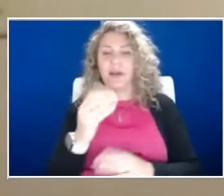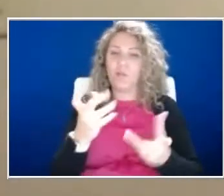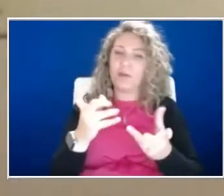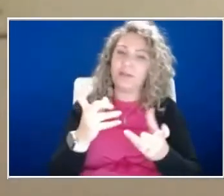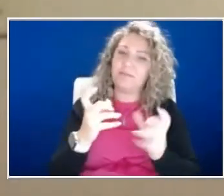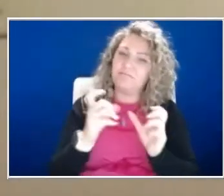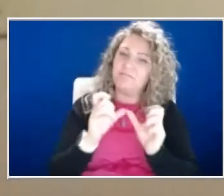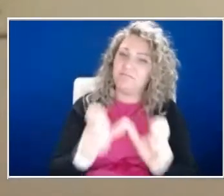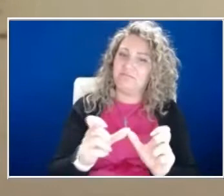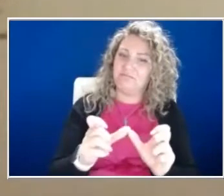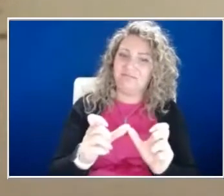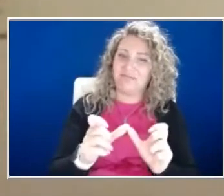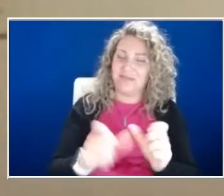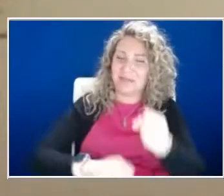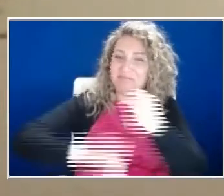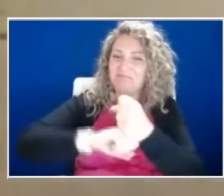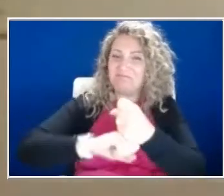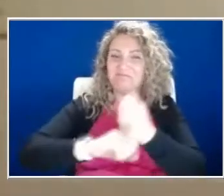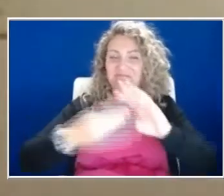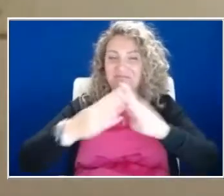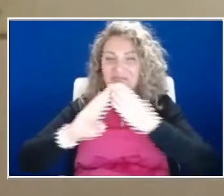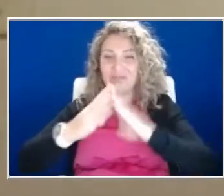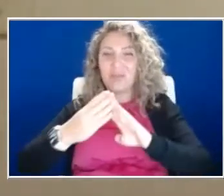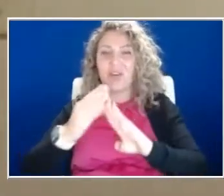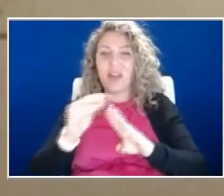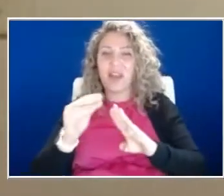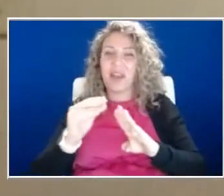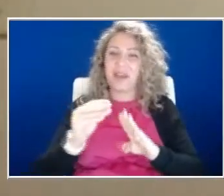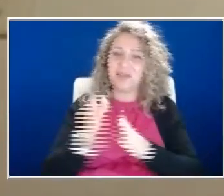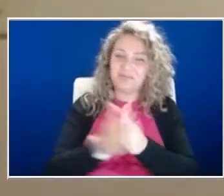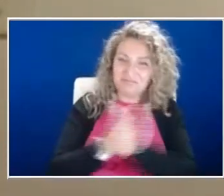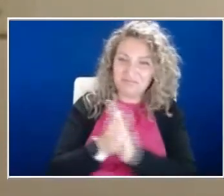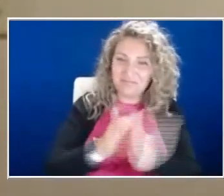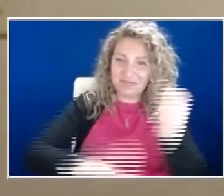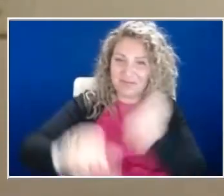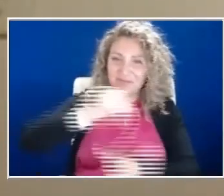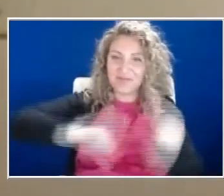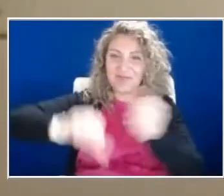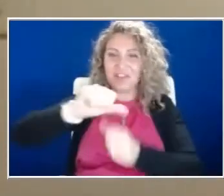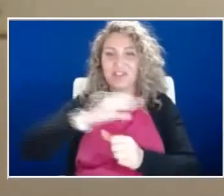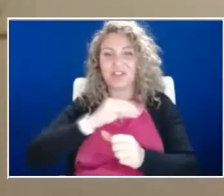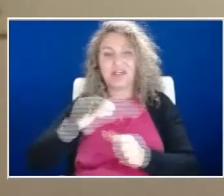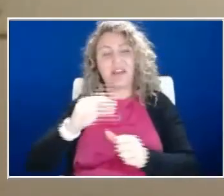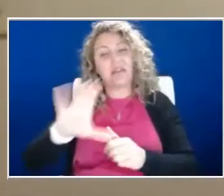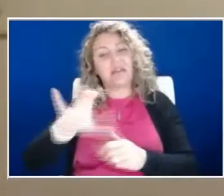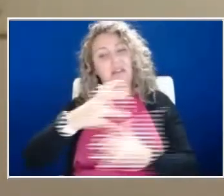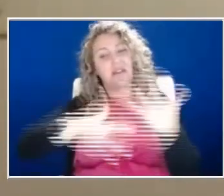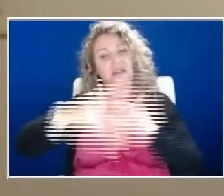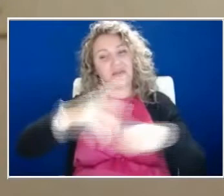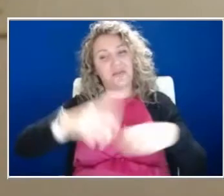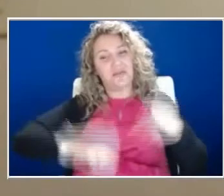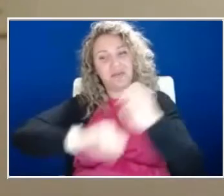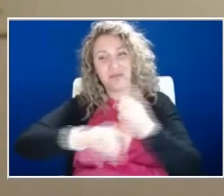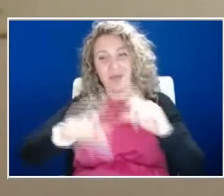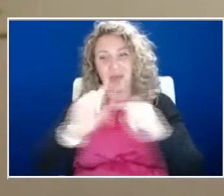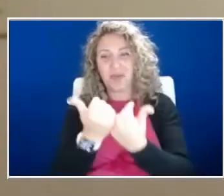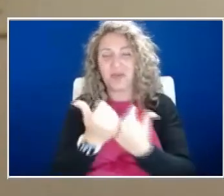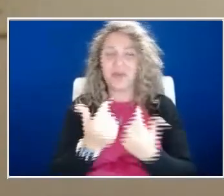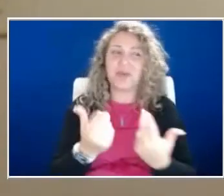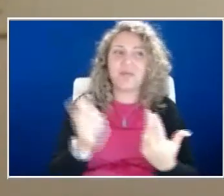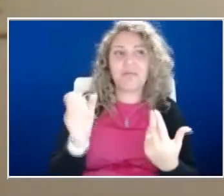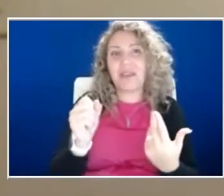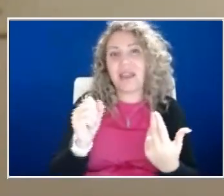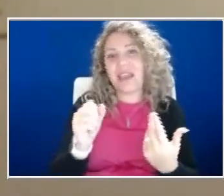that community as well, and continue to lift one another up and be that social support group. And so even though I don't have